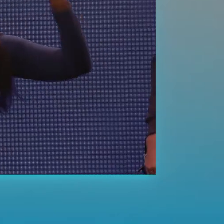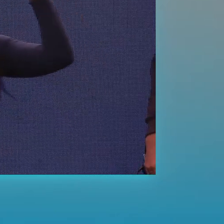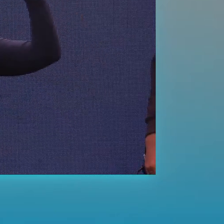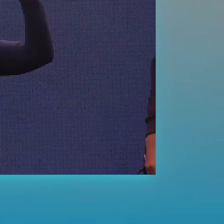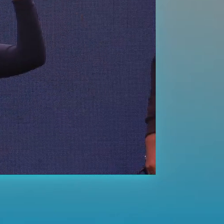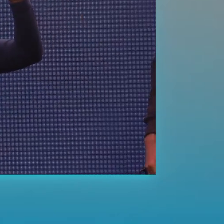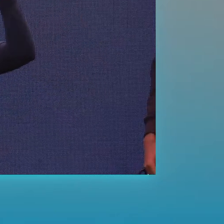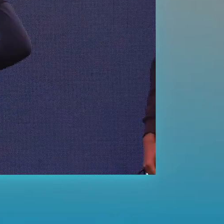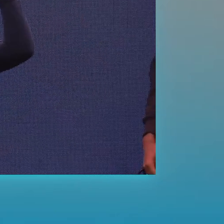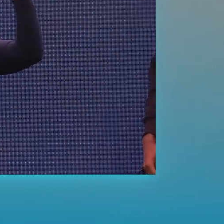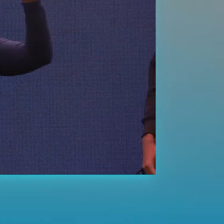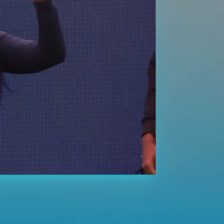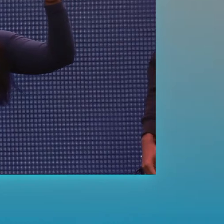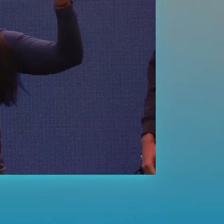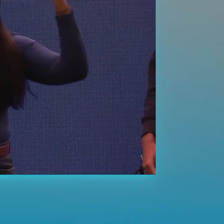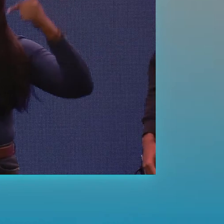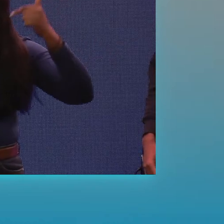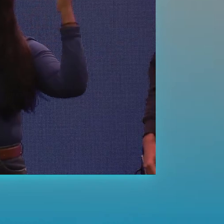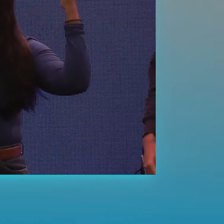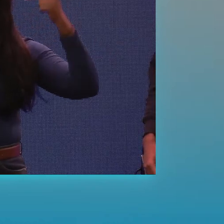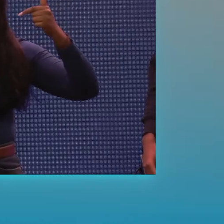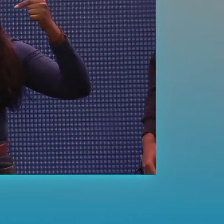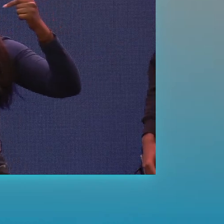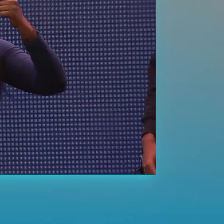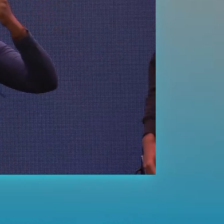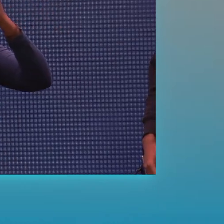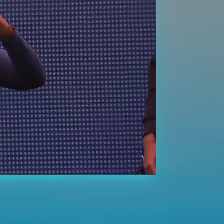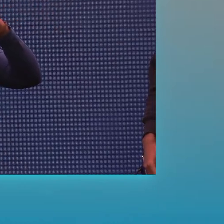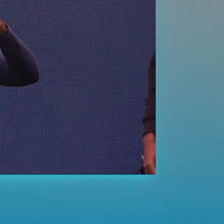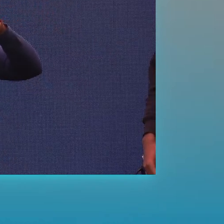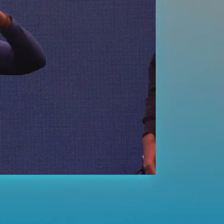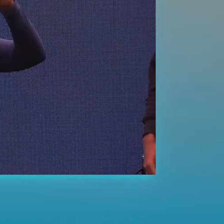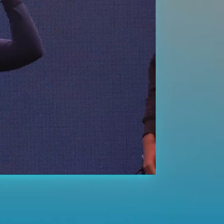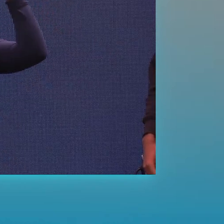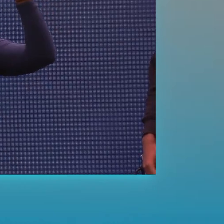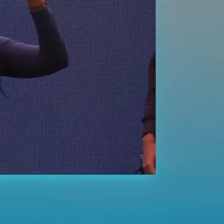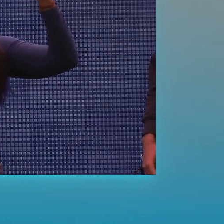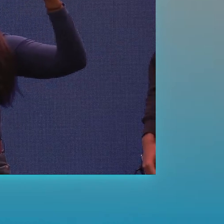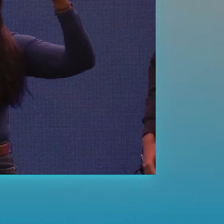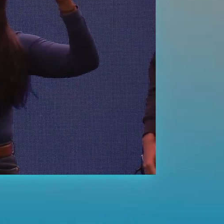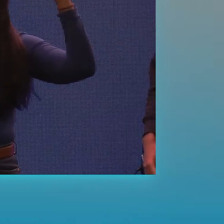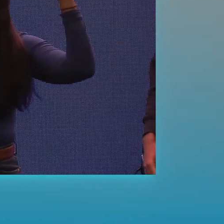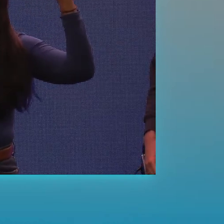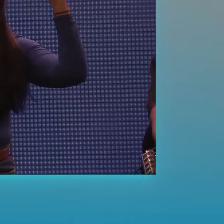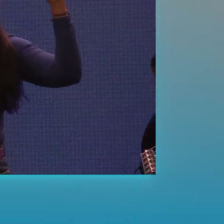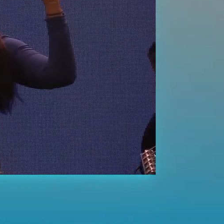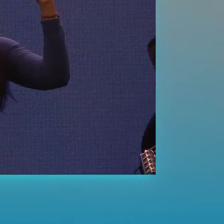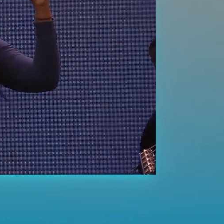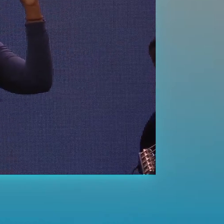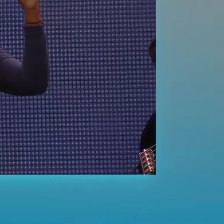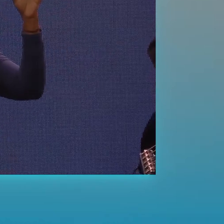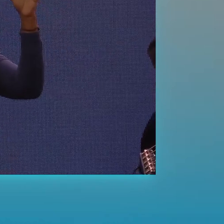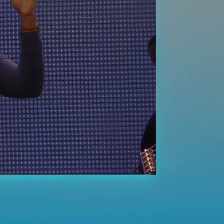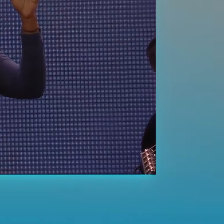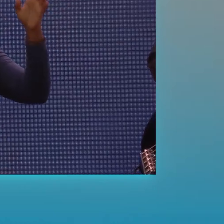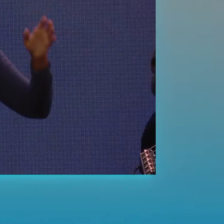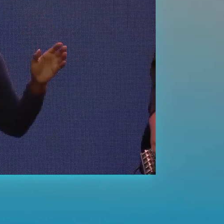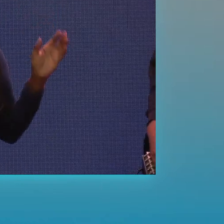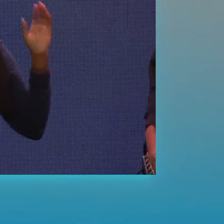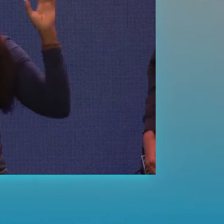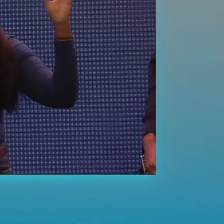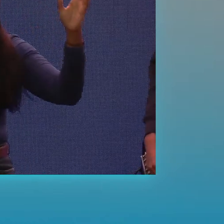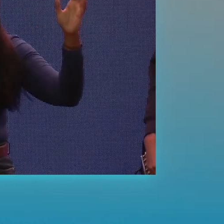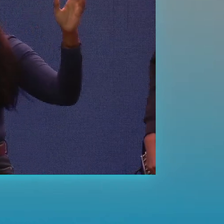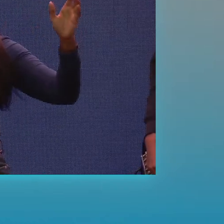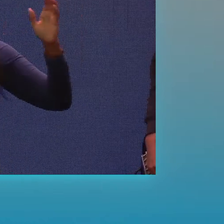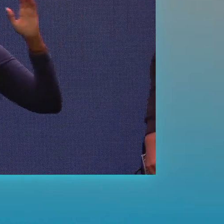let the praises of God fill their mouths, because the praises are their weapons for war. So as